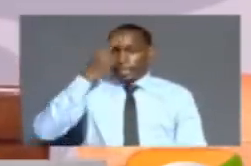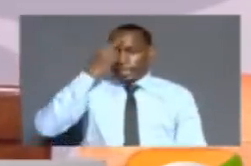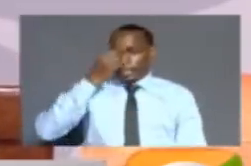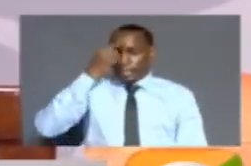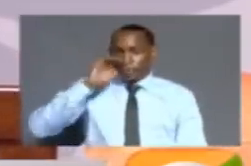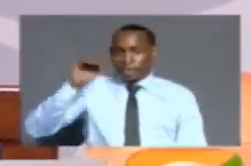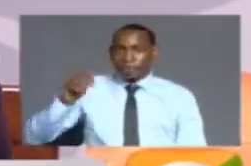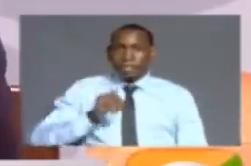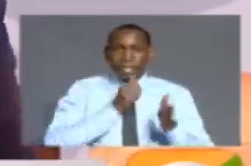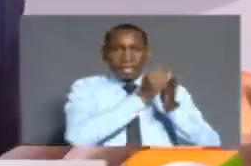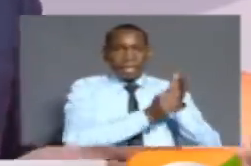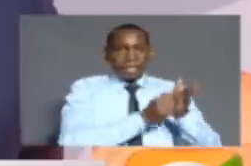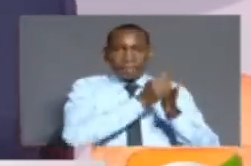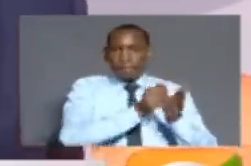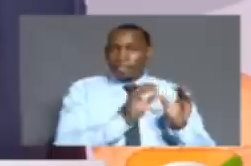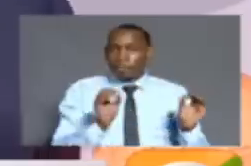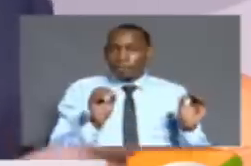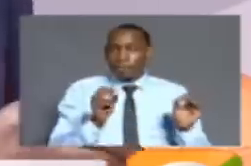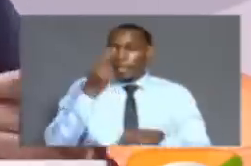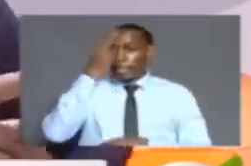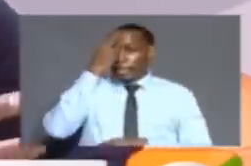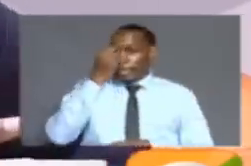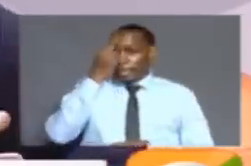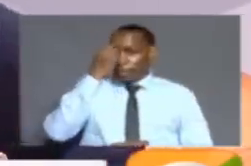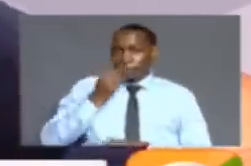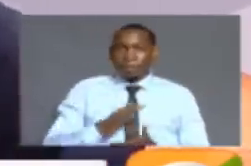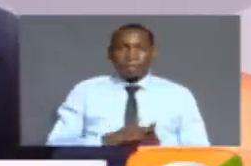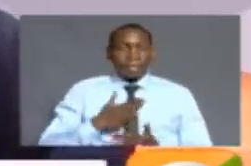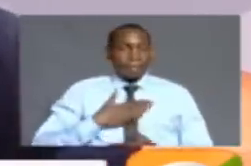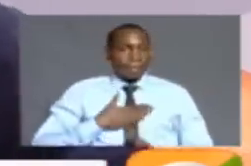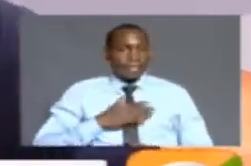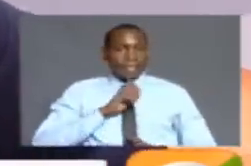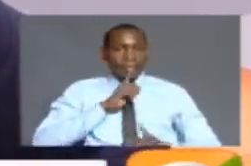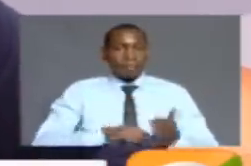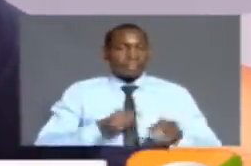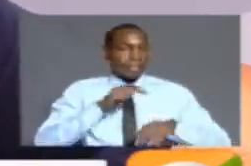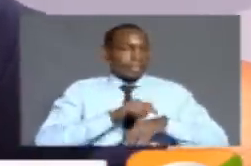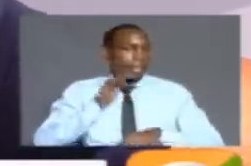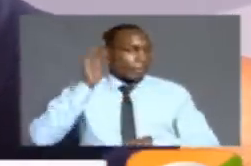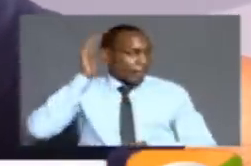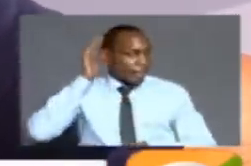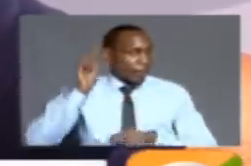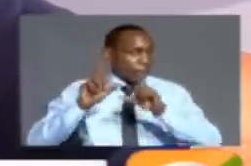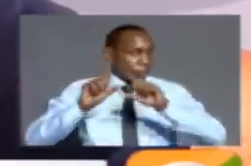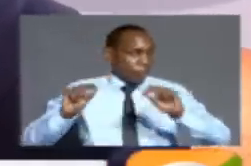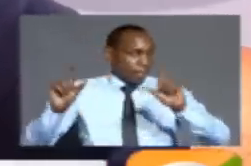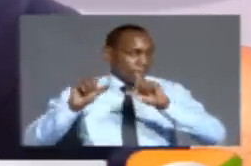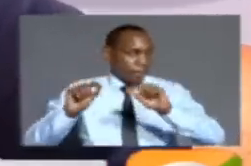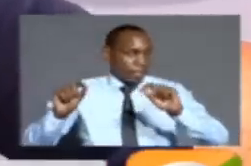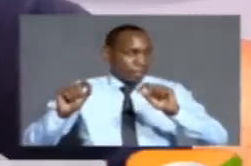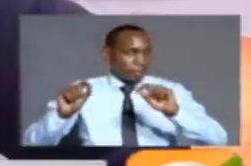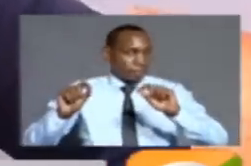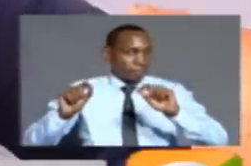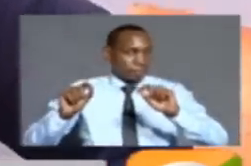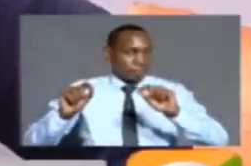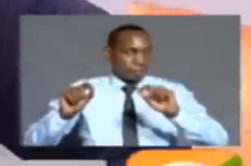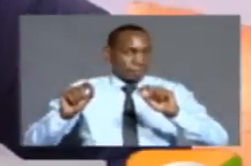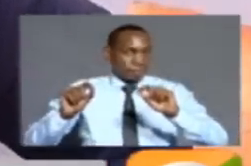it is not Naivasha. It is Narok. So let me finish this. Yes. The moment I heard that, yes. Jeff,